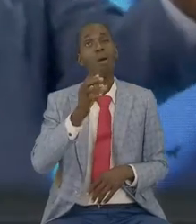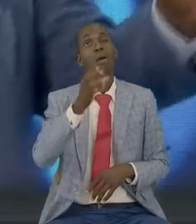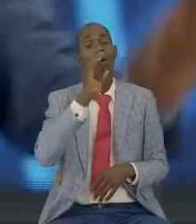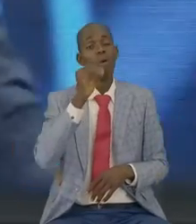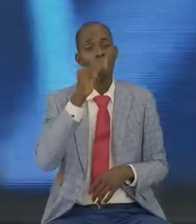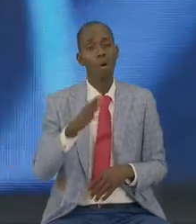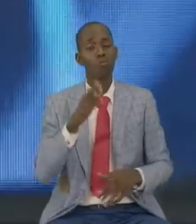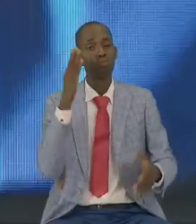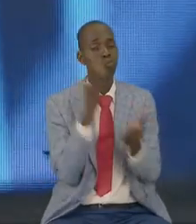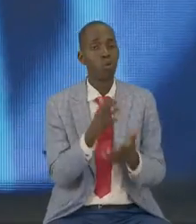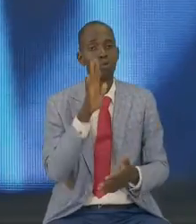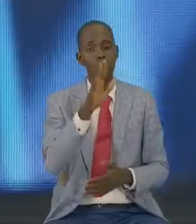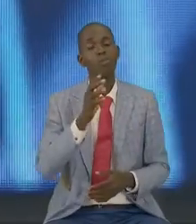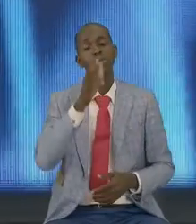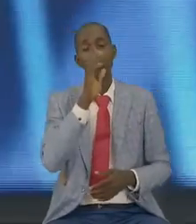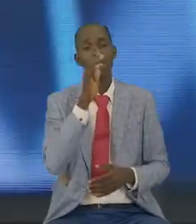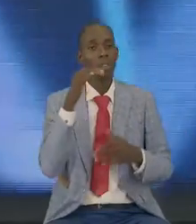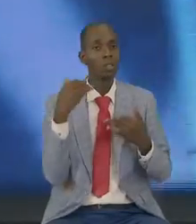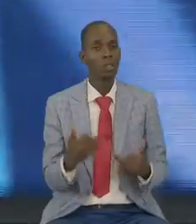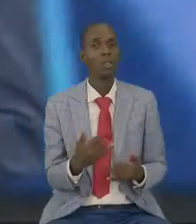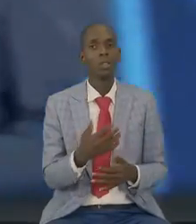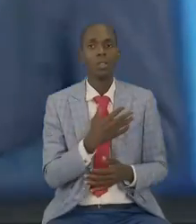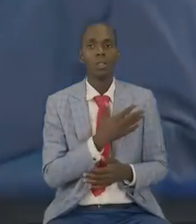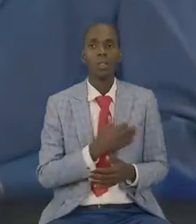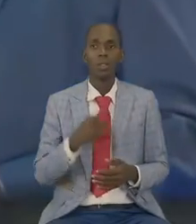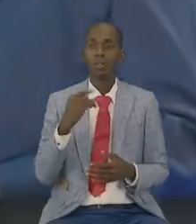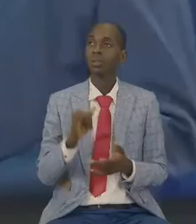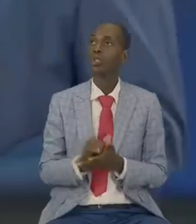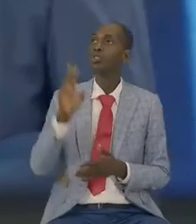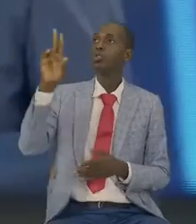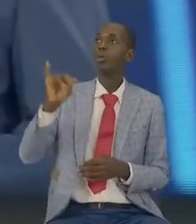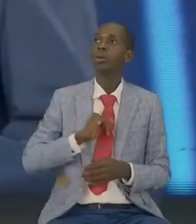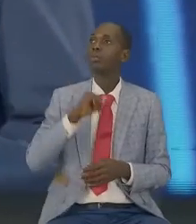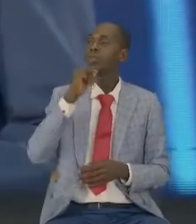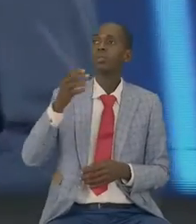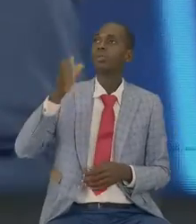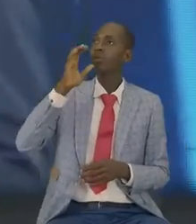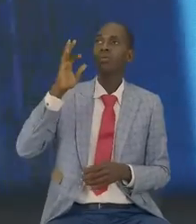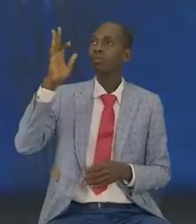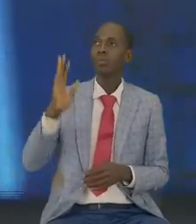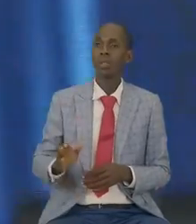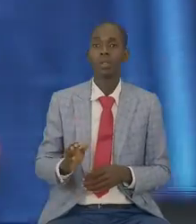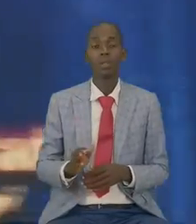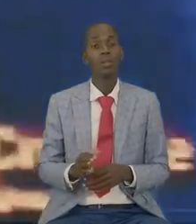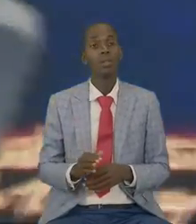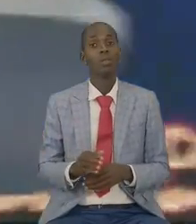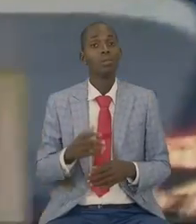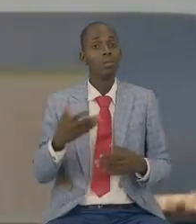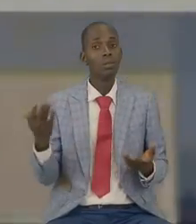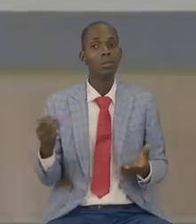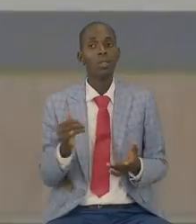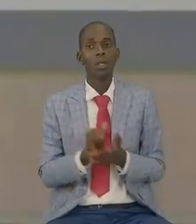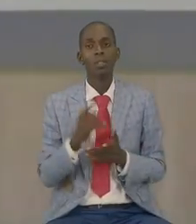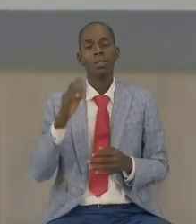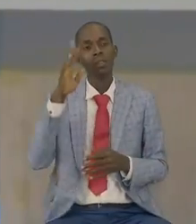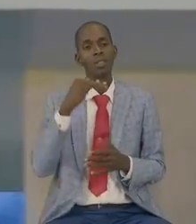that drunkenness away. And now, after I say, no, I'm not a drunk, a pastor. Okay, the Lord answer your